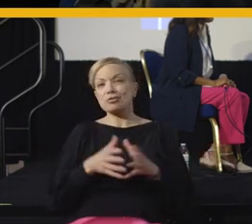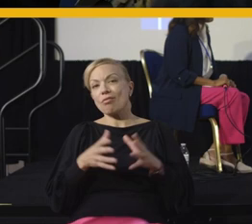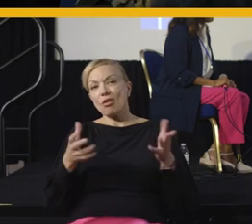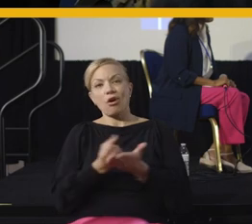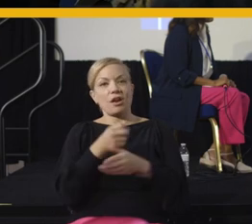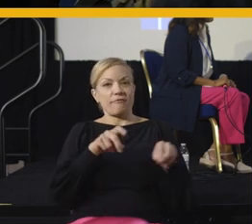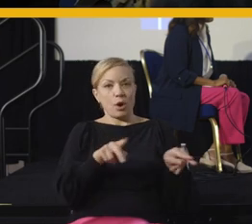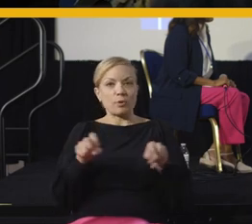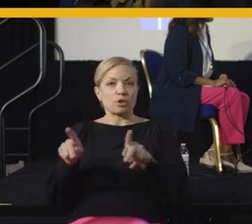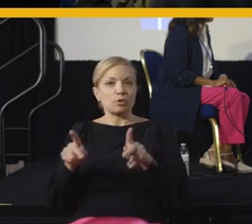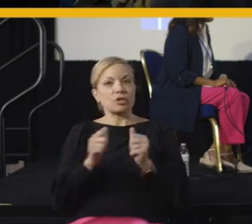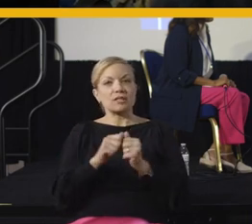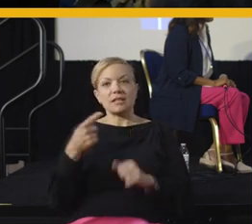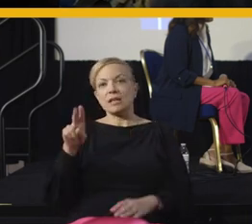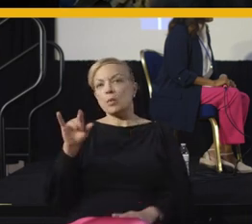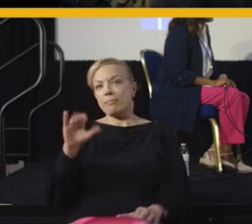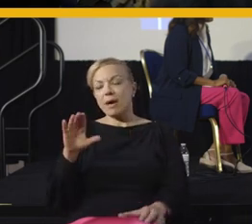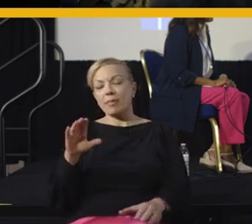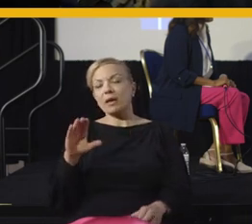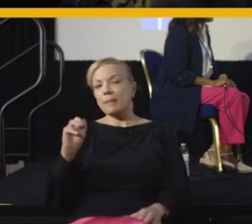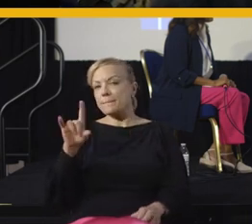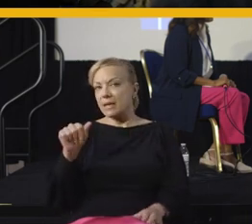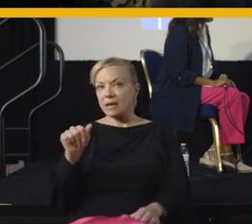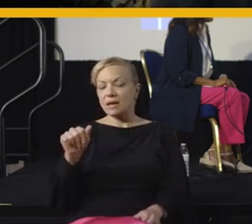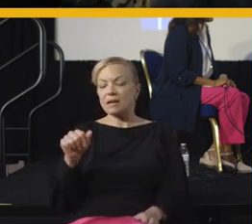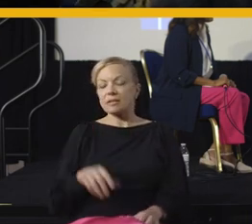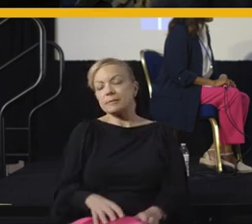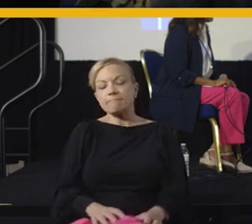opportunity within public media.